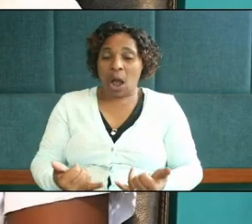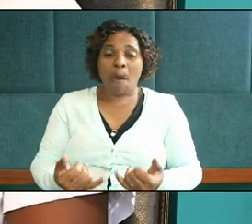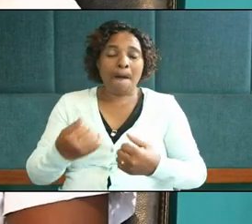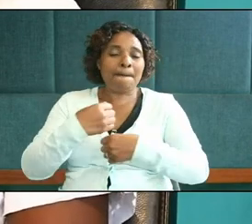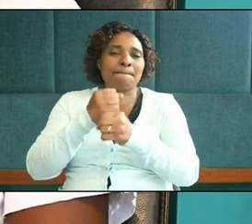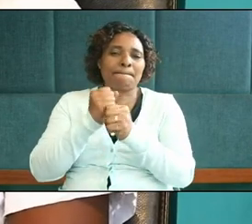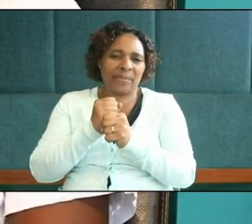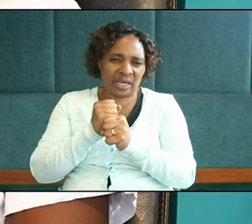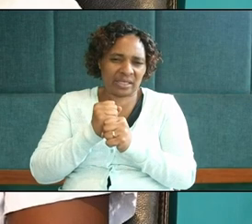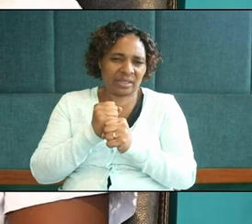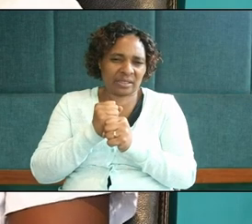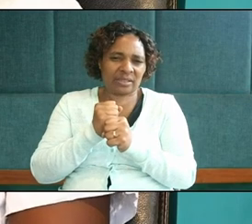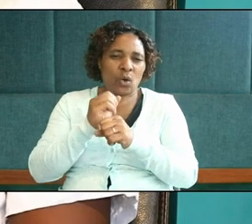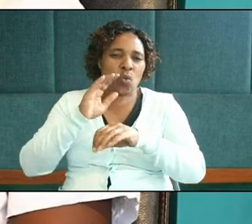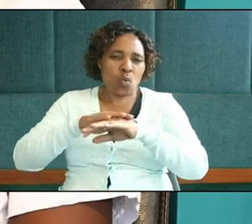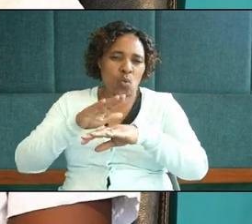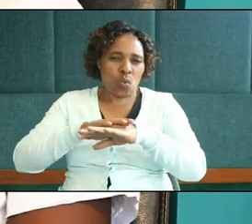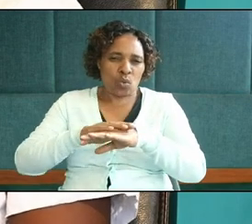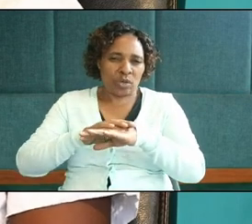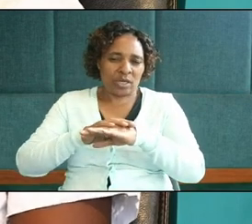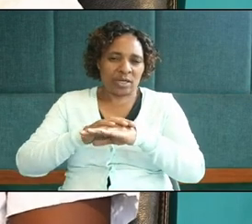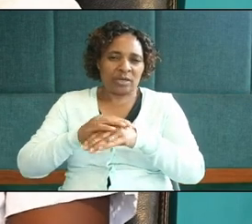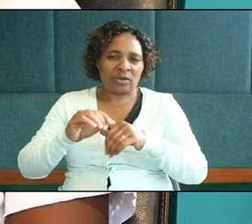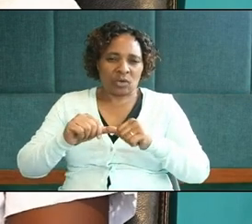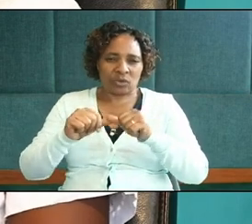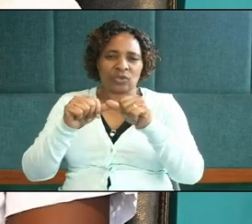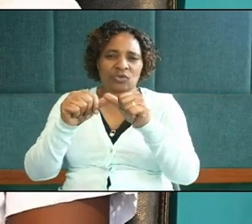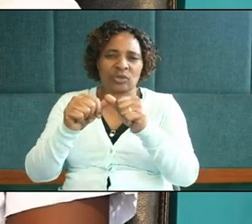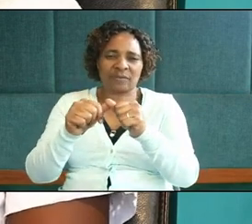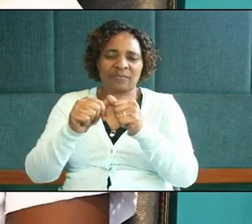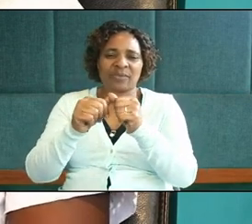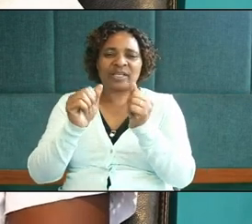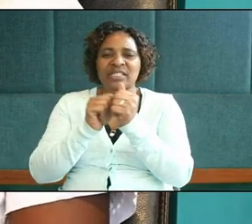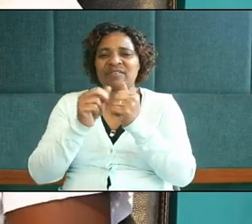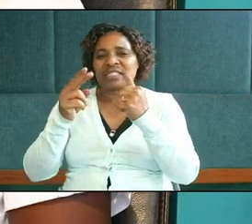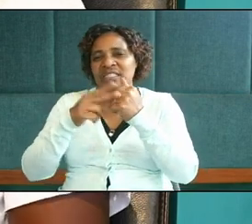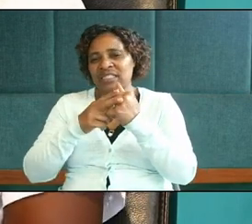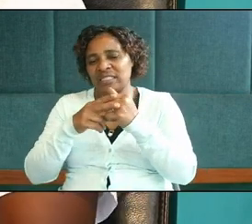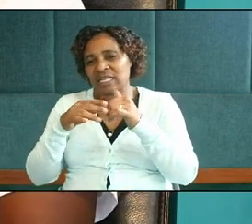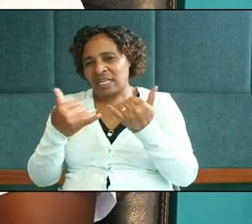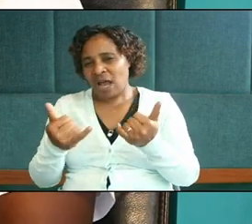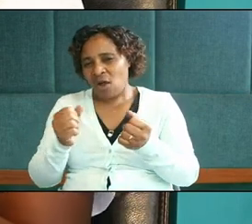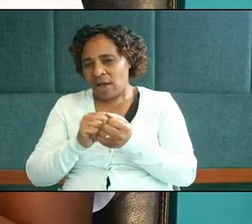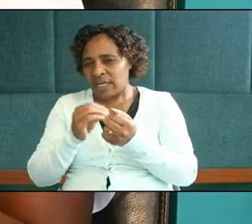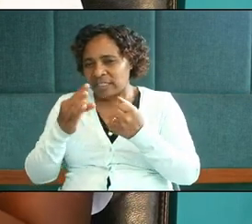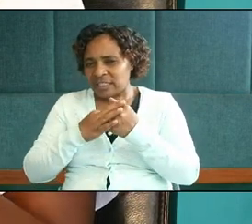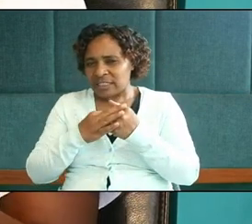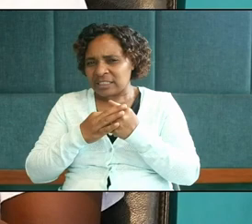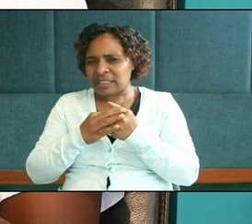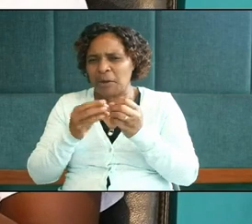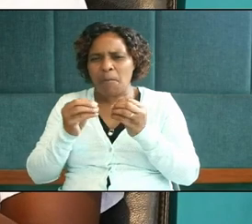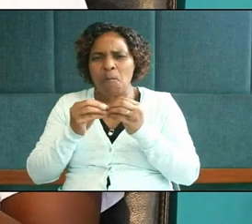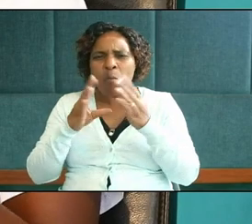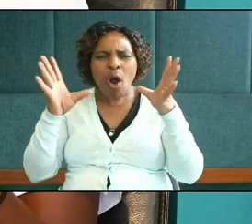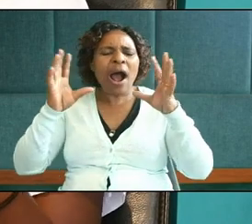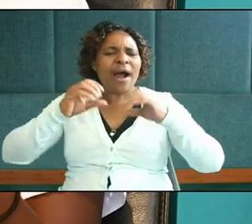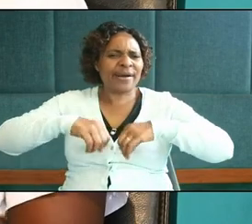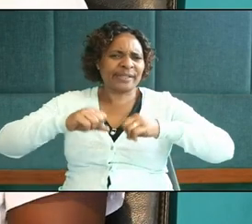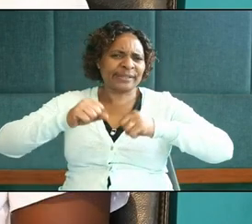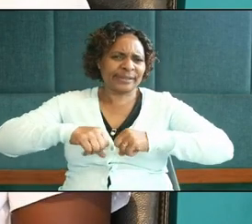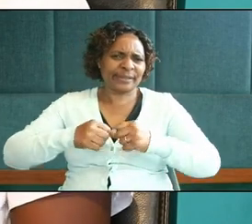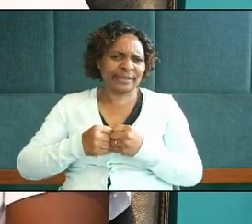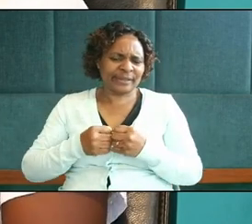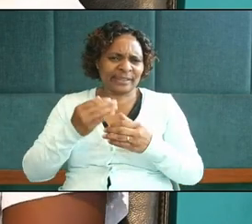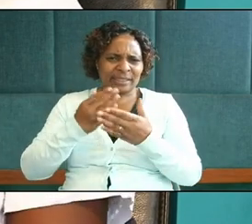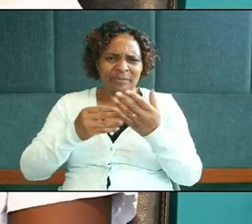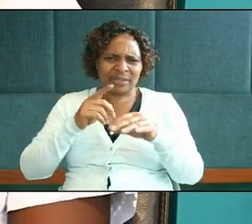make sense. Mm-hmm. And so 17, now I've turned 18, I am more of agreeing. Like, sometimes I sit in my